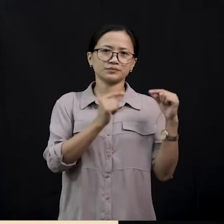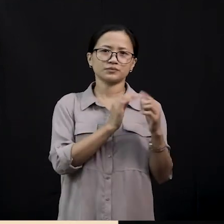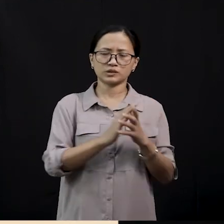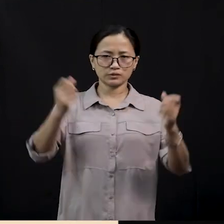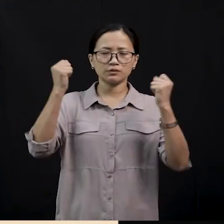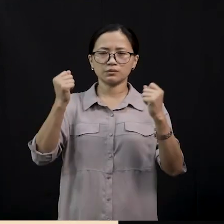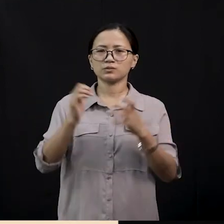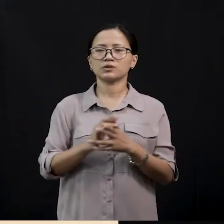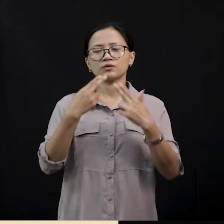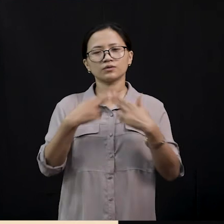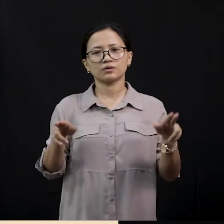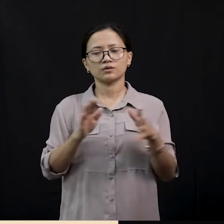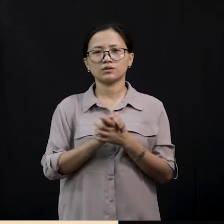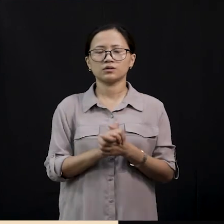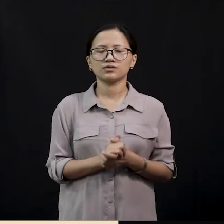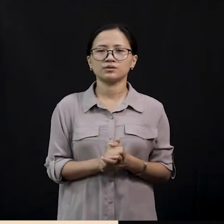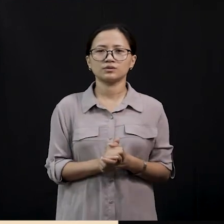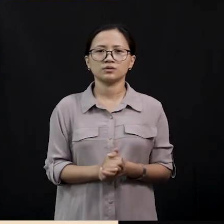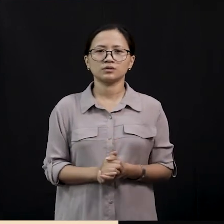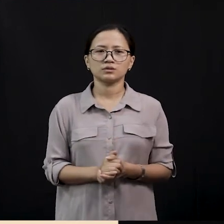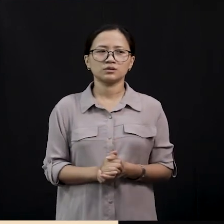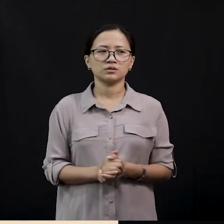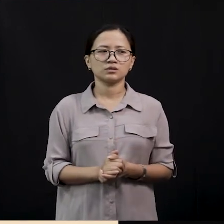of power, free from